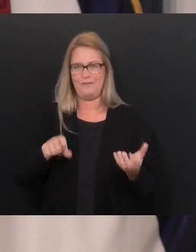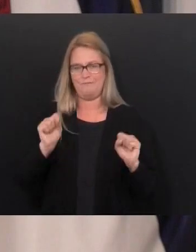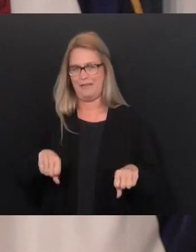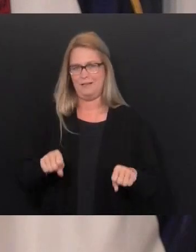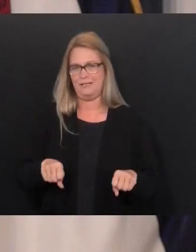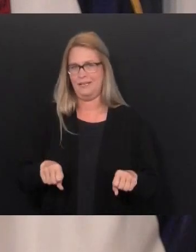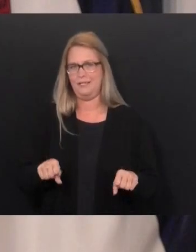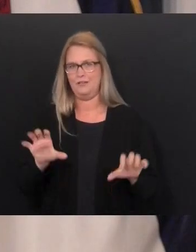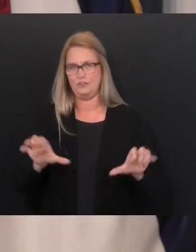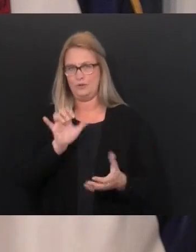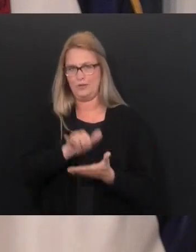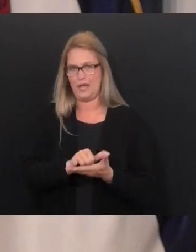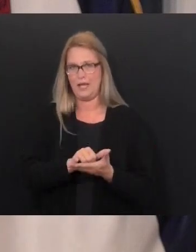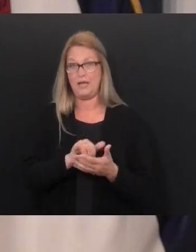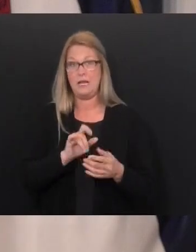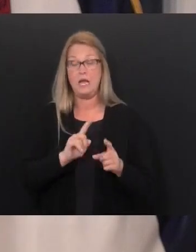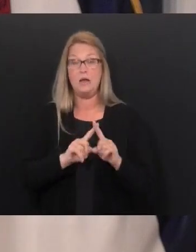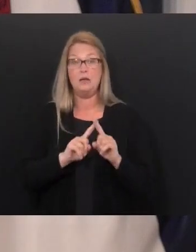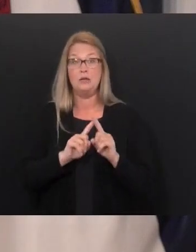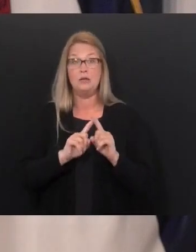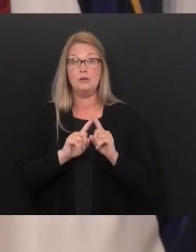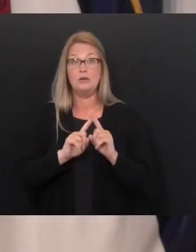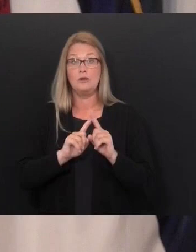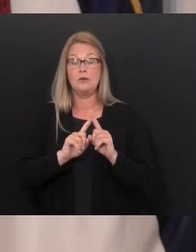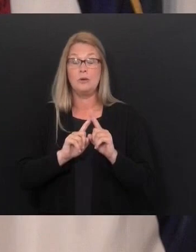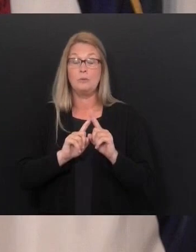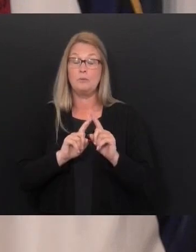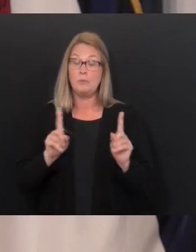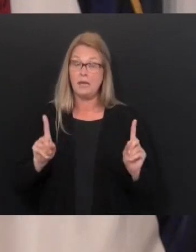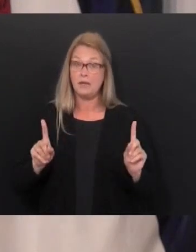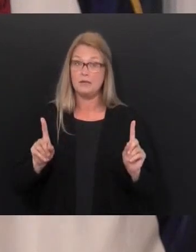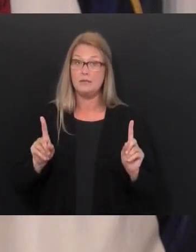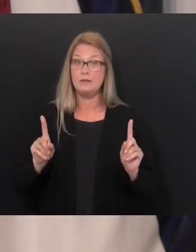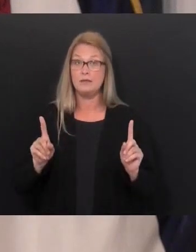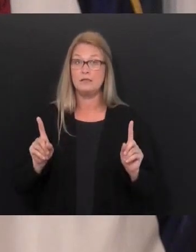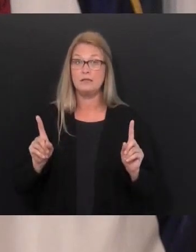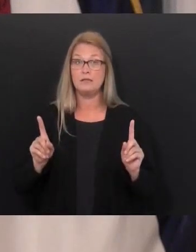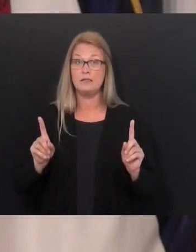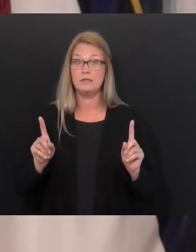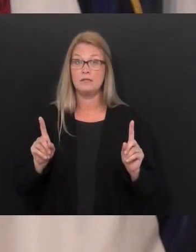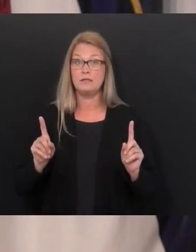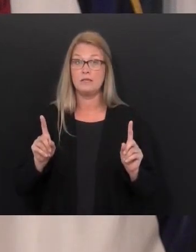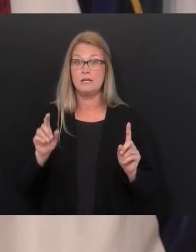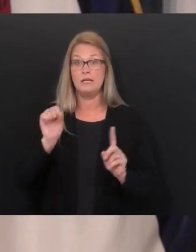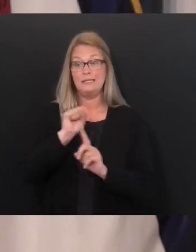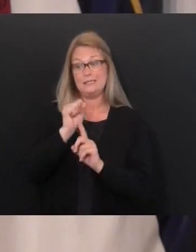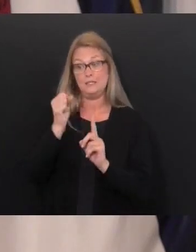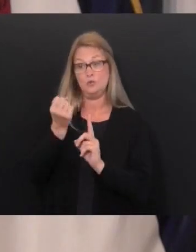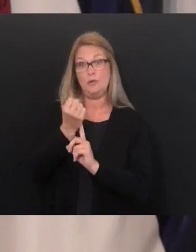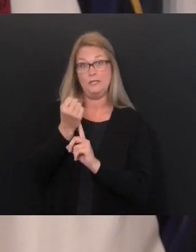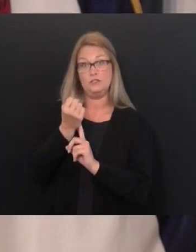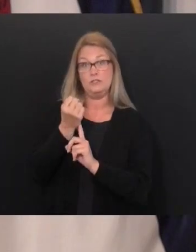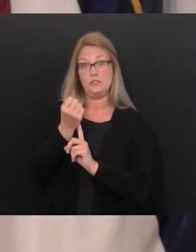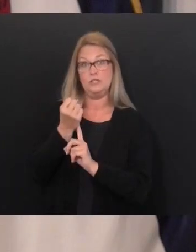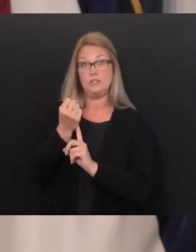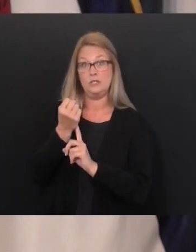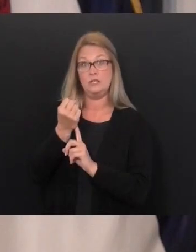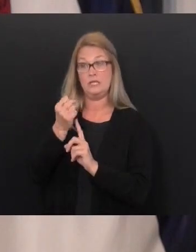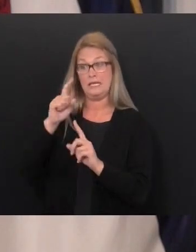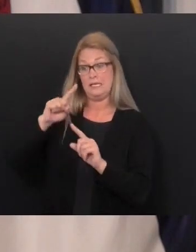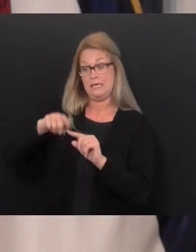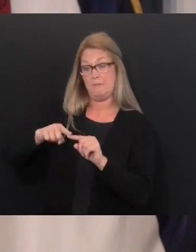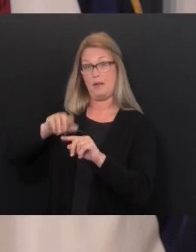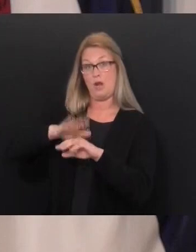that, but what I'm saying is just this is I do know in situations to where, as far as